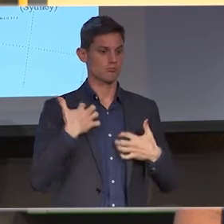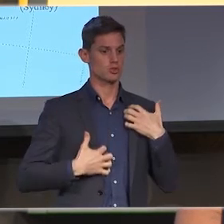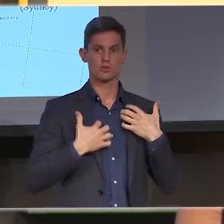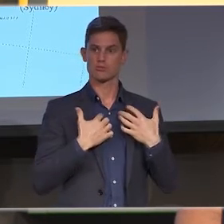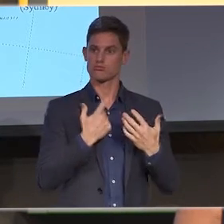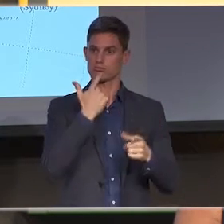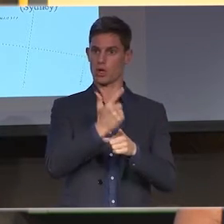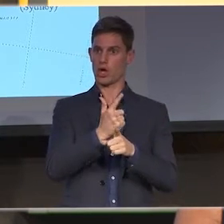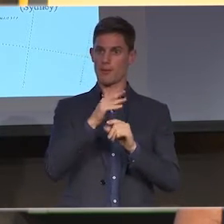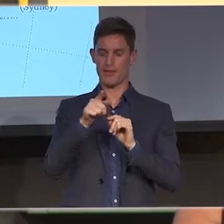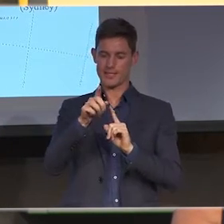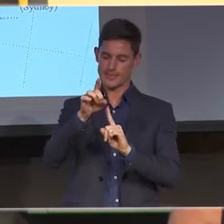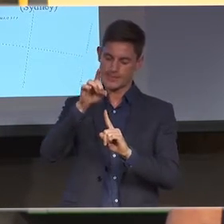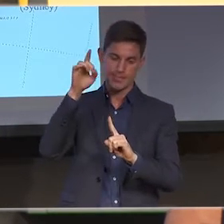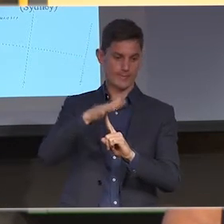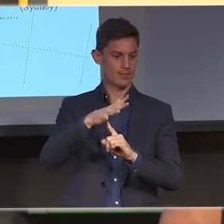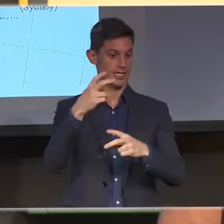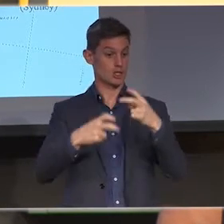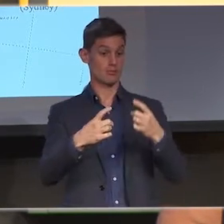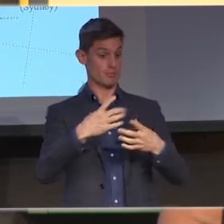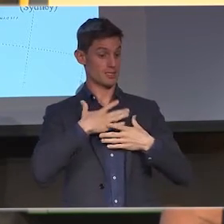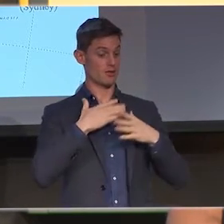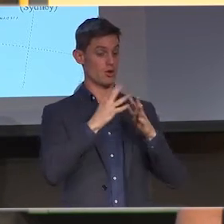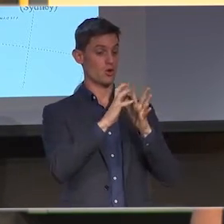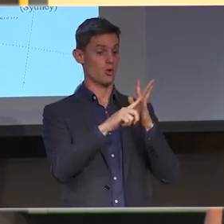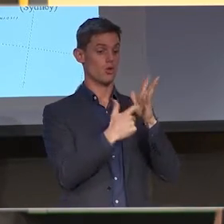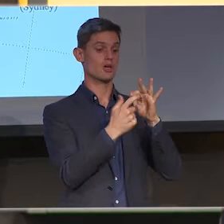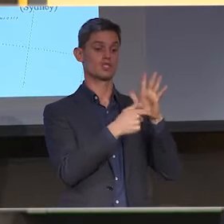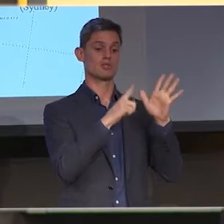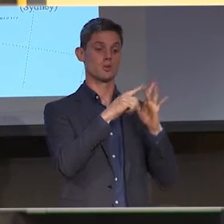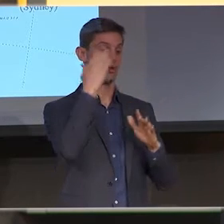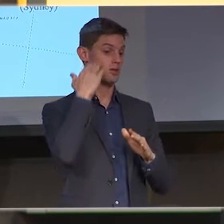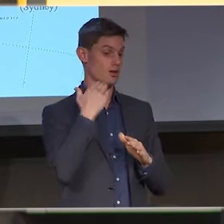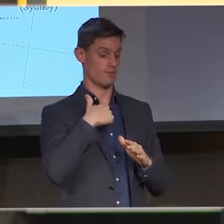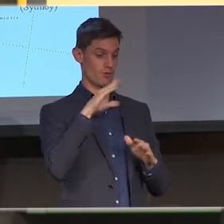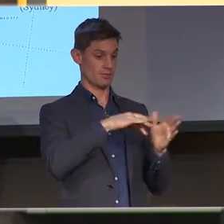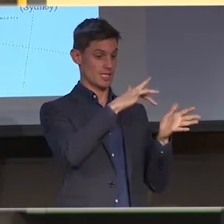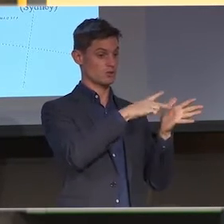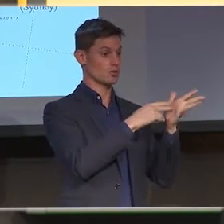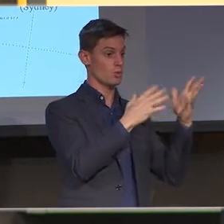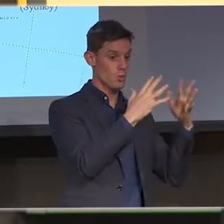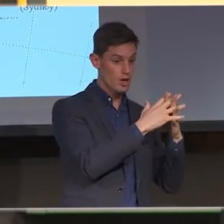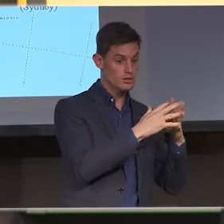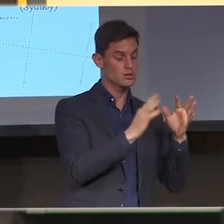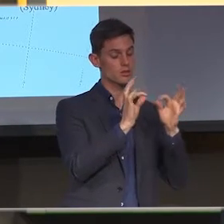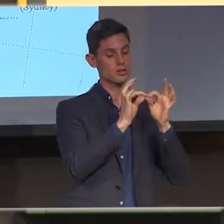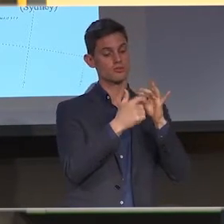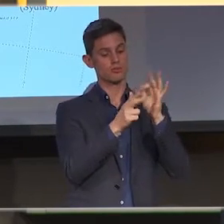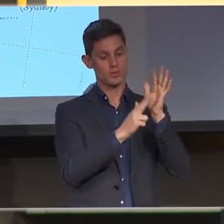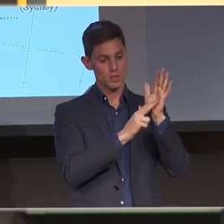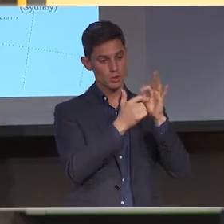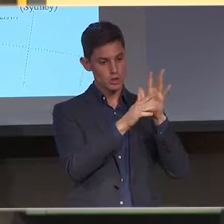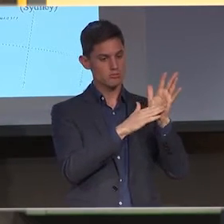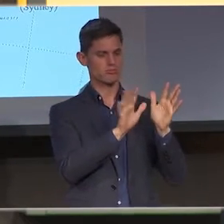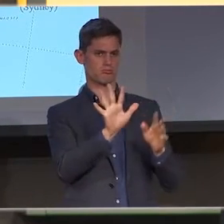significant issue that we all need to be thinking about. I am a Wiradjuri woman. I'm from central New South Wales. I'm a Williams from Cowra, Brungle, Mission, Griffith and